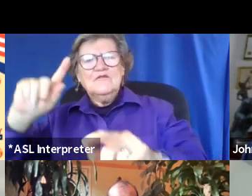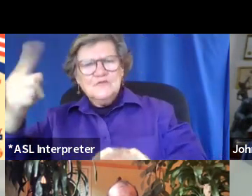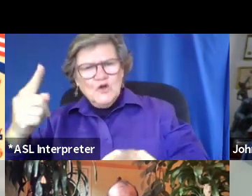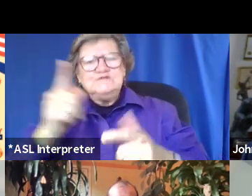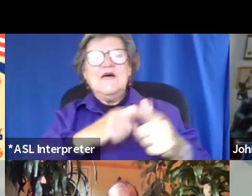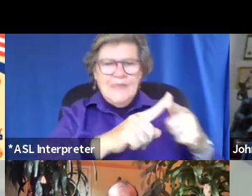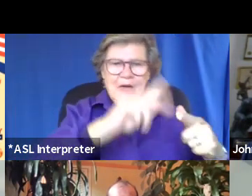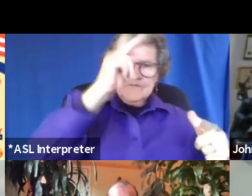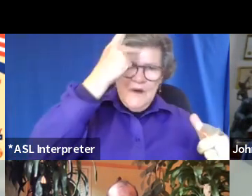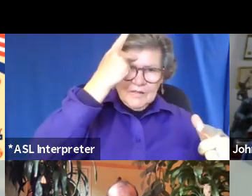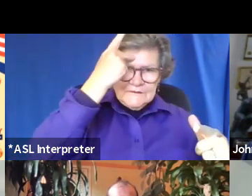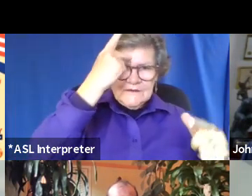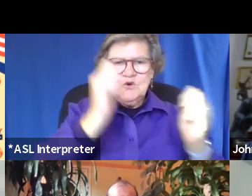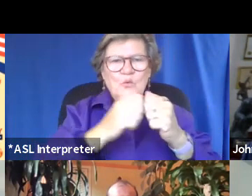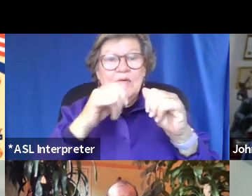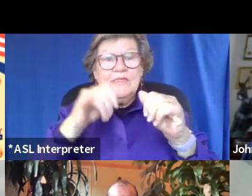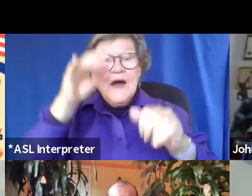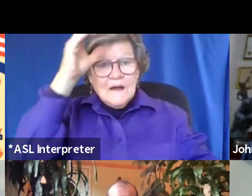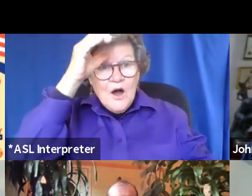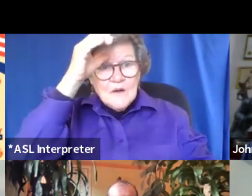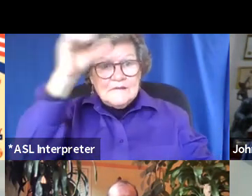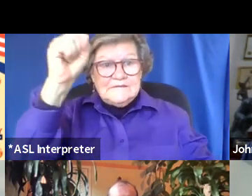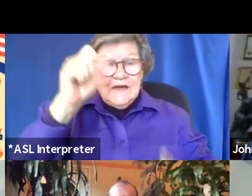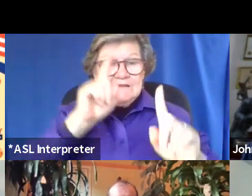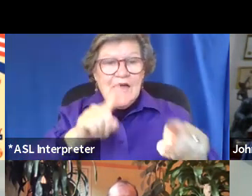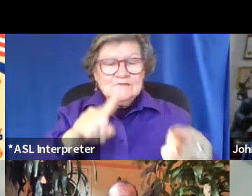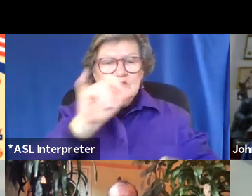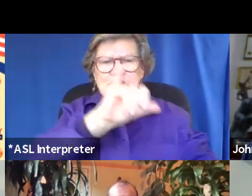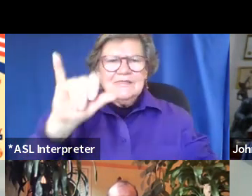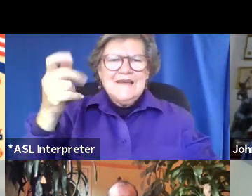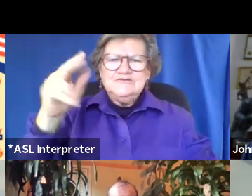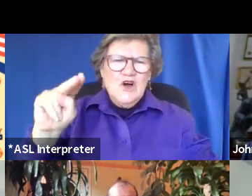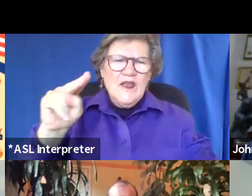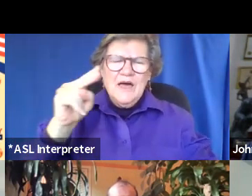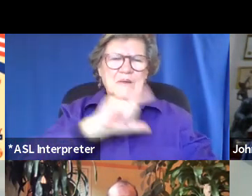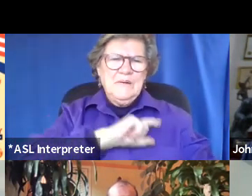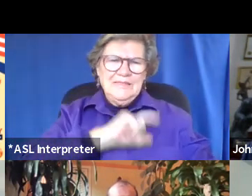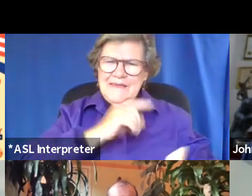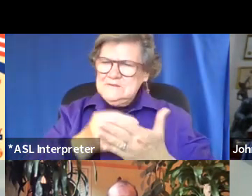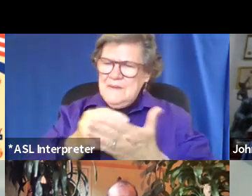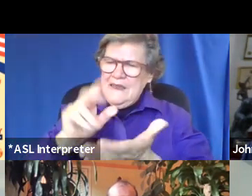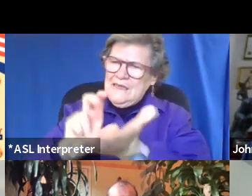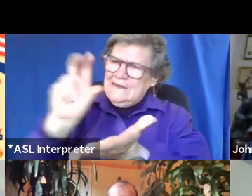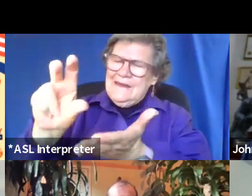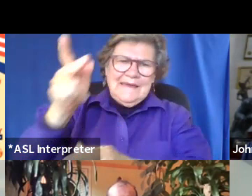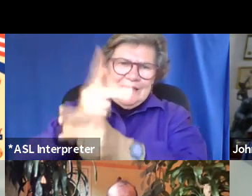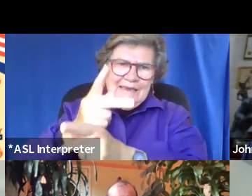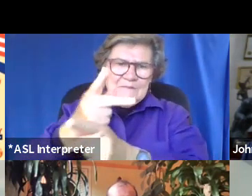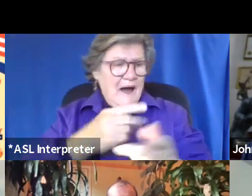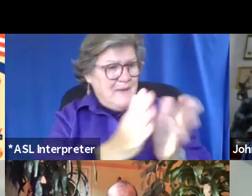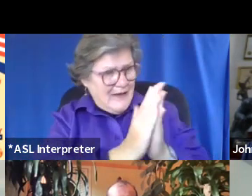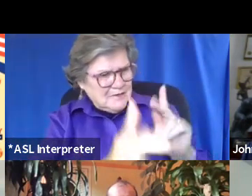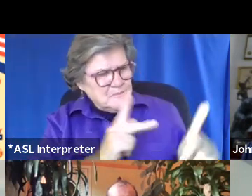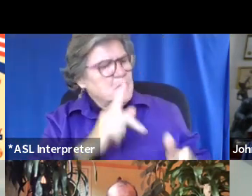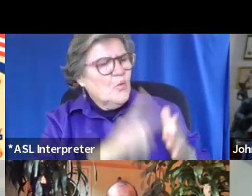our community with common sense solutions. Like John, I don't want to defund the police. I'm on the ground asking the community, what